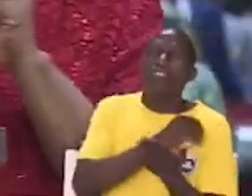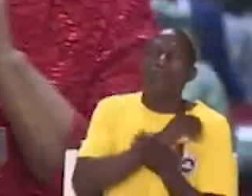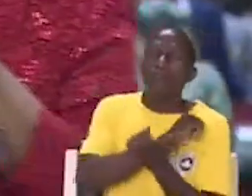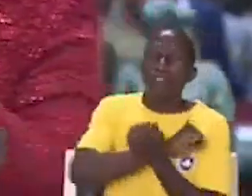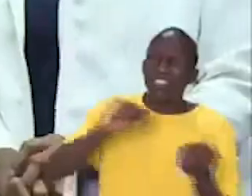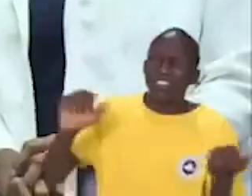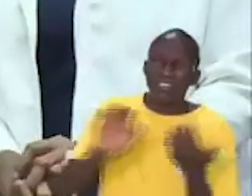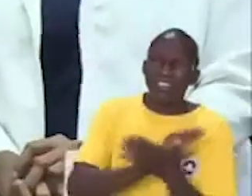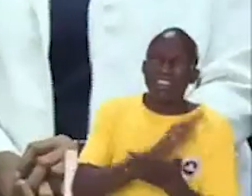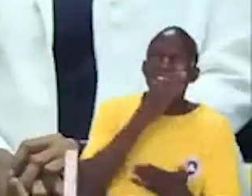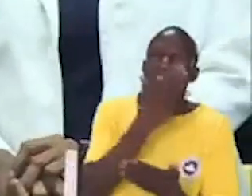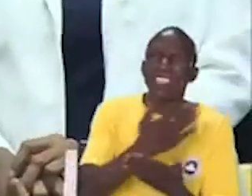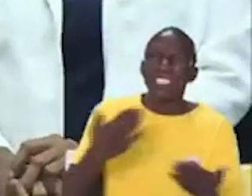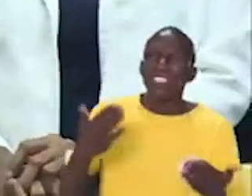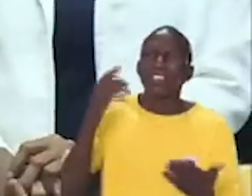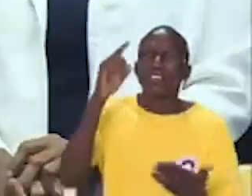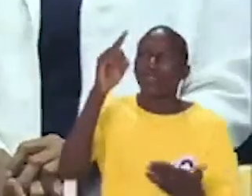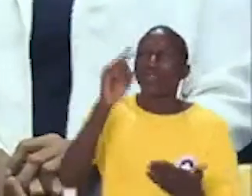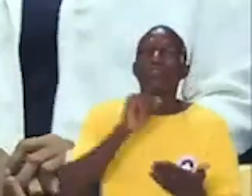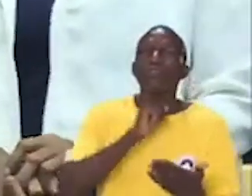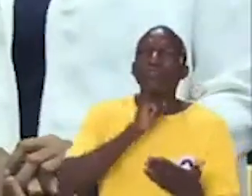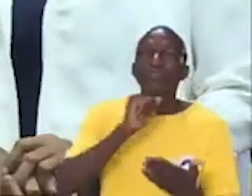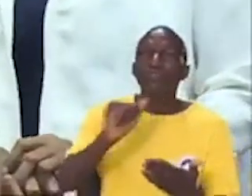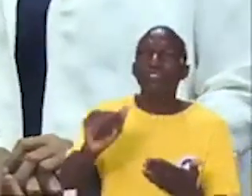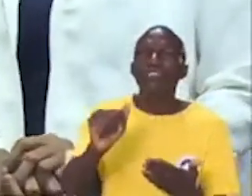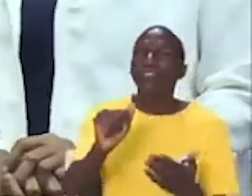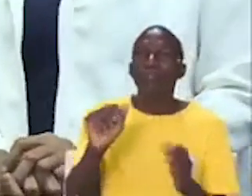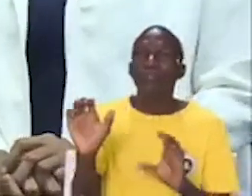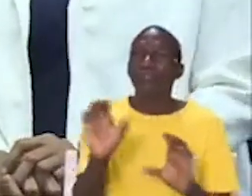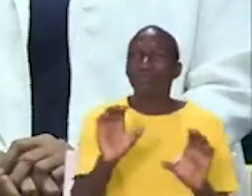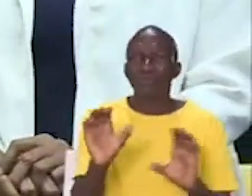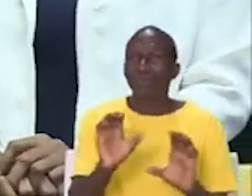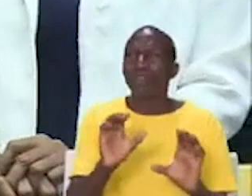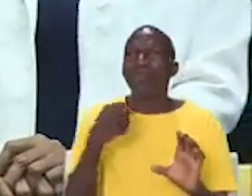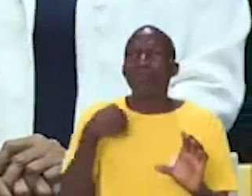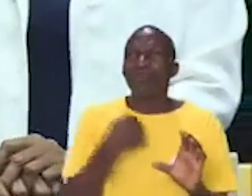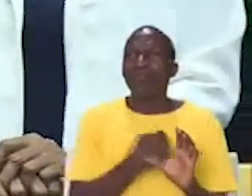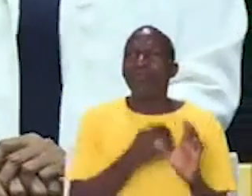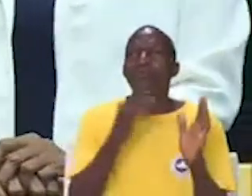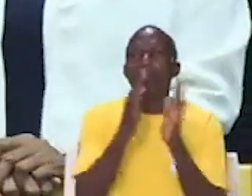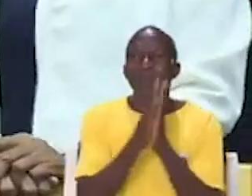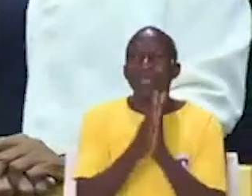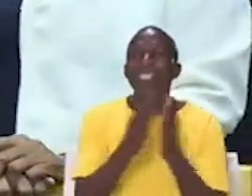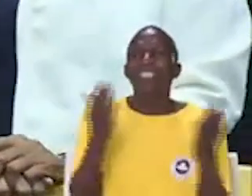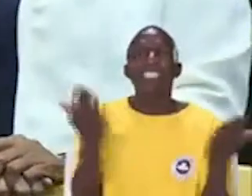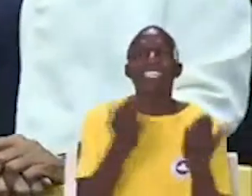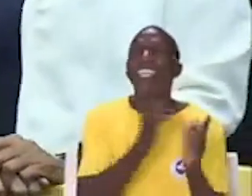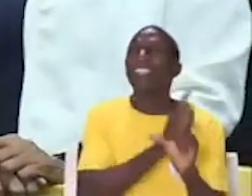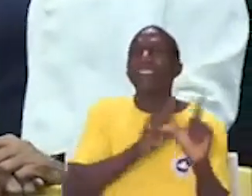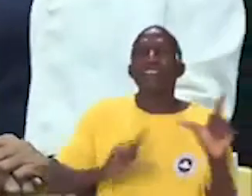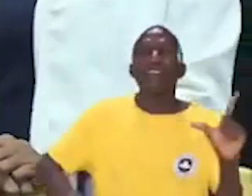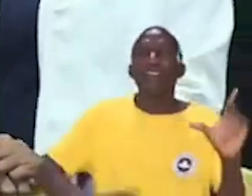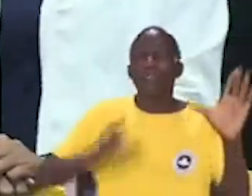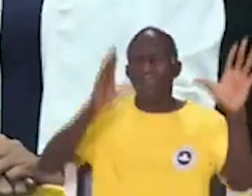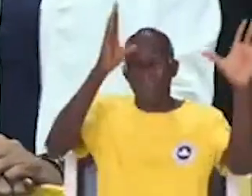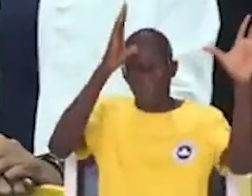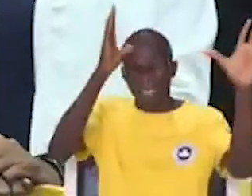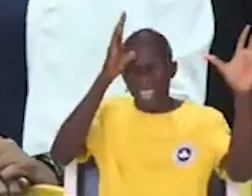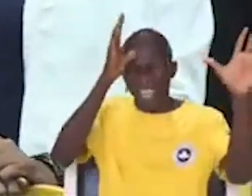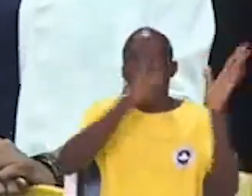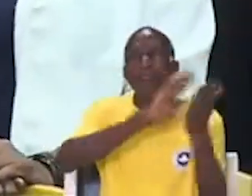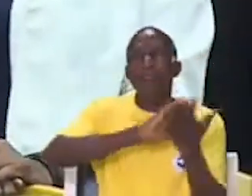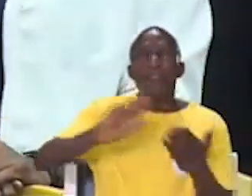have wasted that which we cannot make. And we have just come to say, Father, please forgive us. Father, please forgive